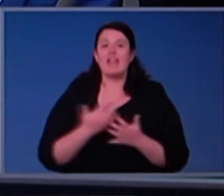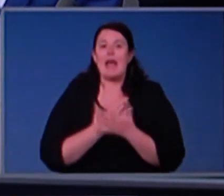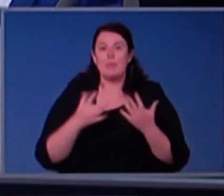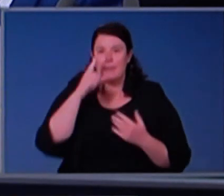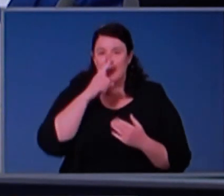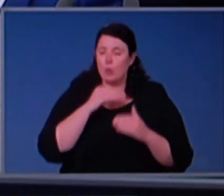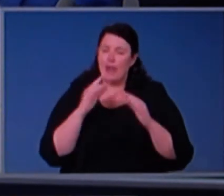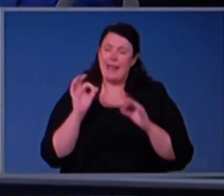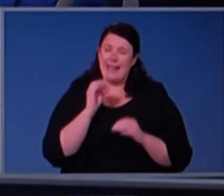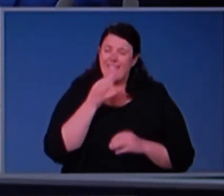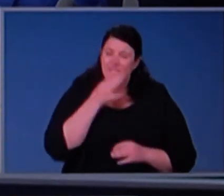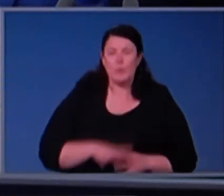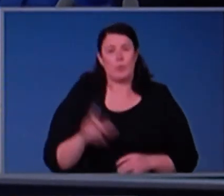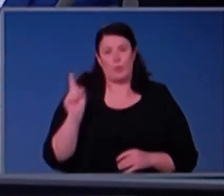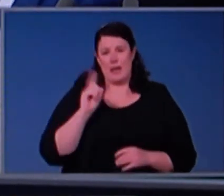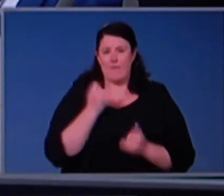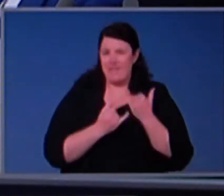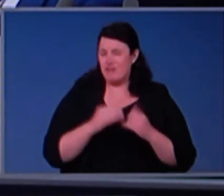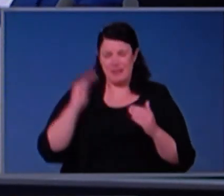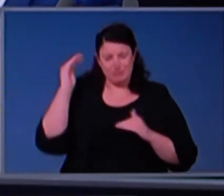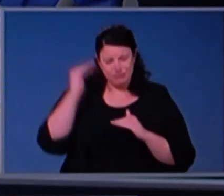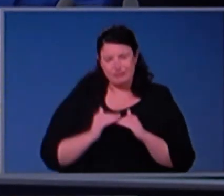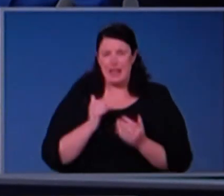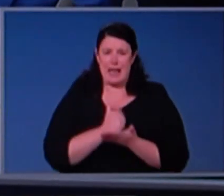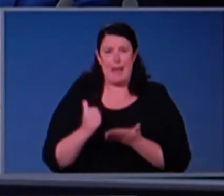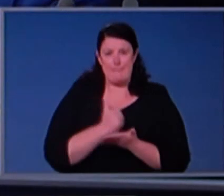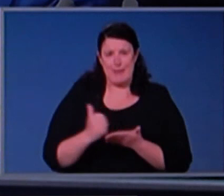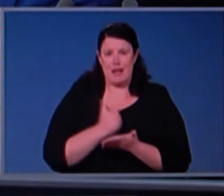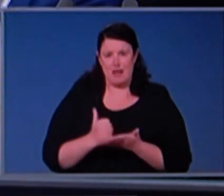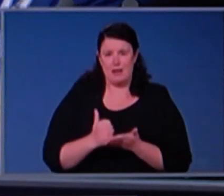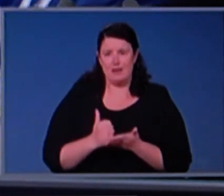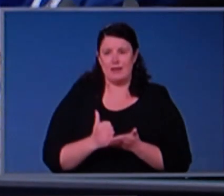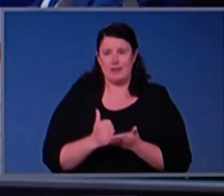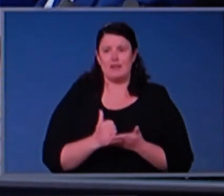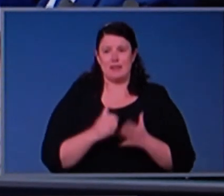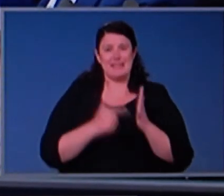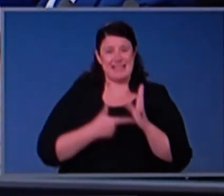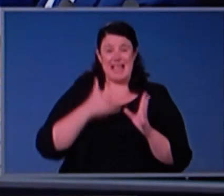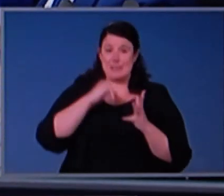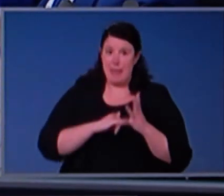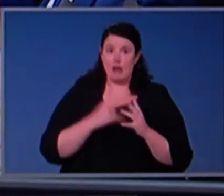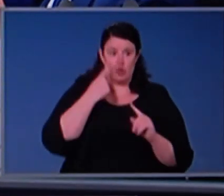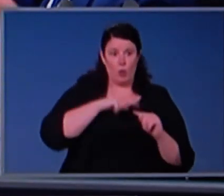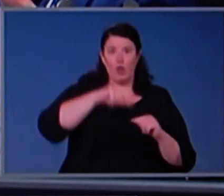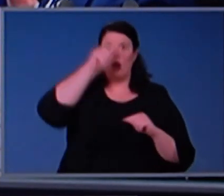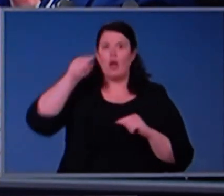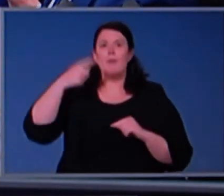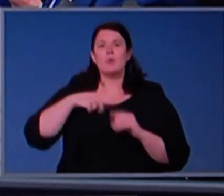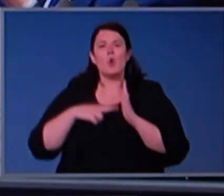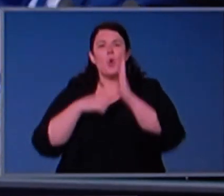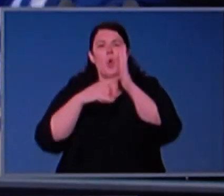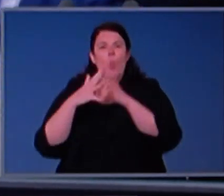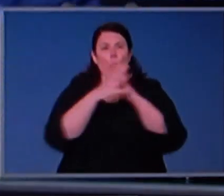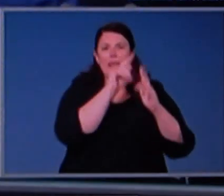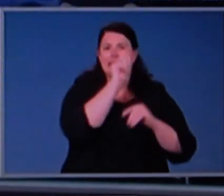trend as it gets control of the return of the outbreak in northwest Tasmania. And you